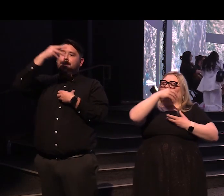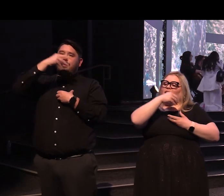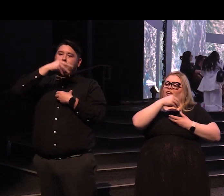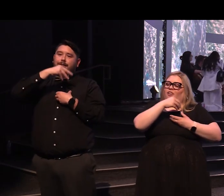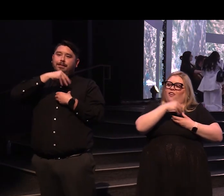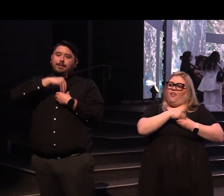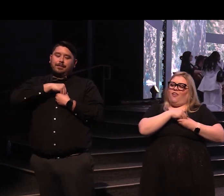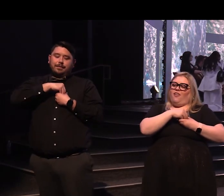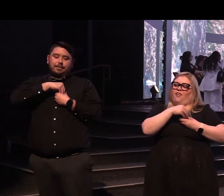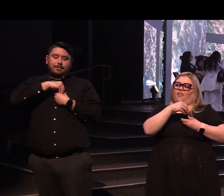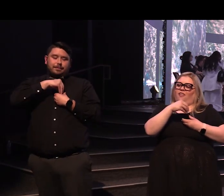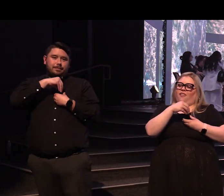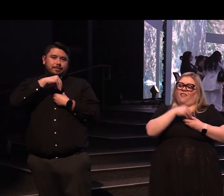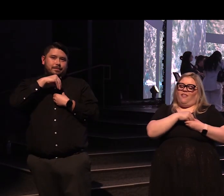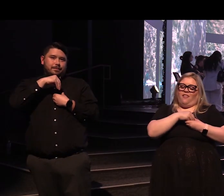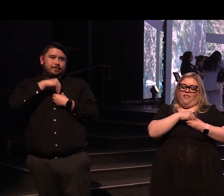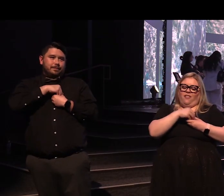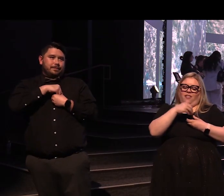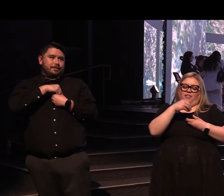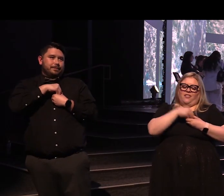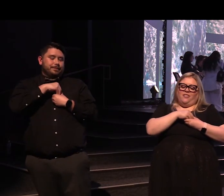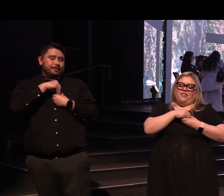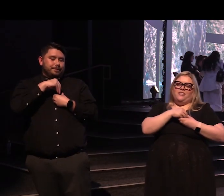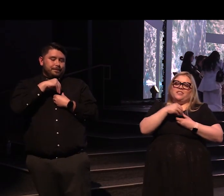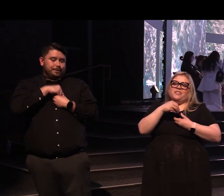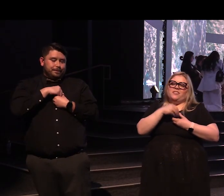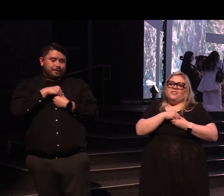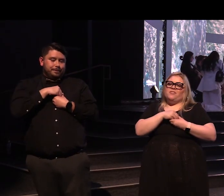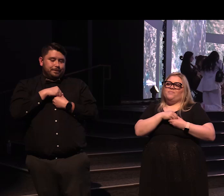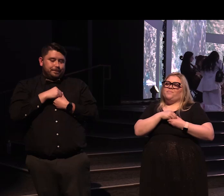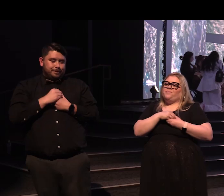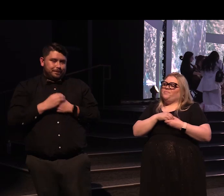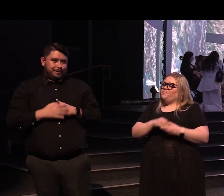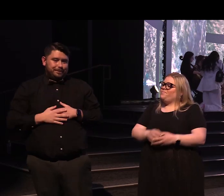all in the heart.